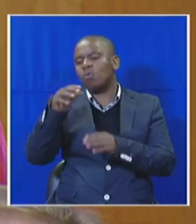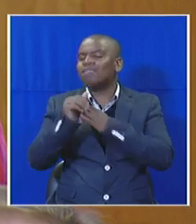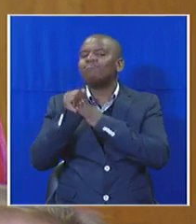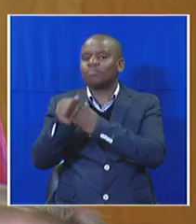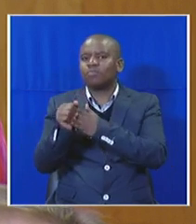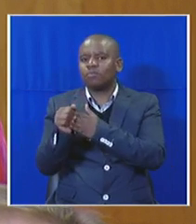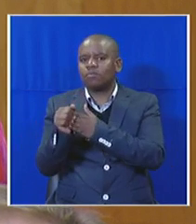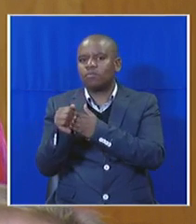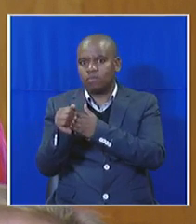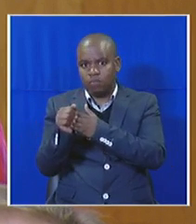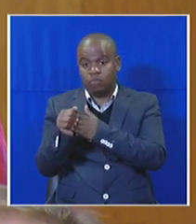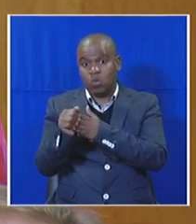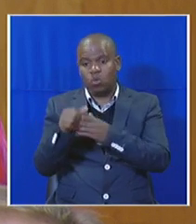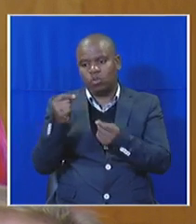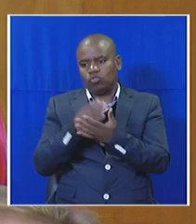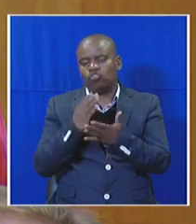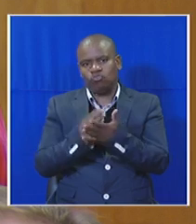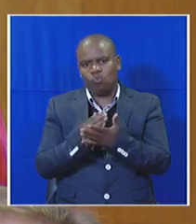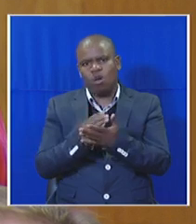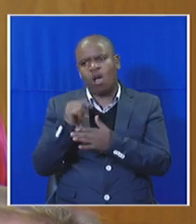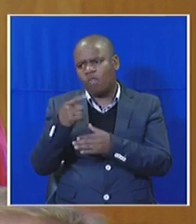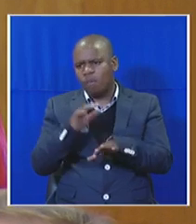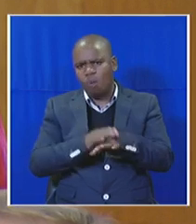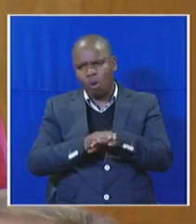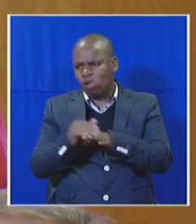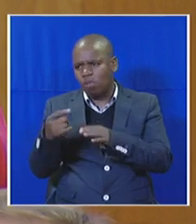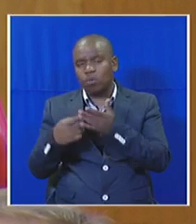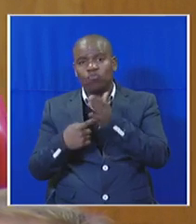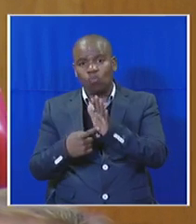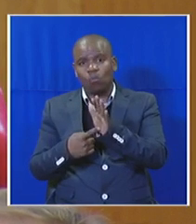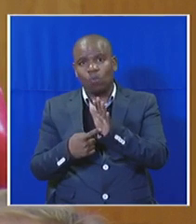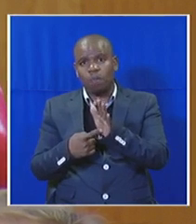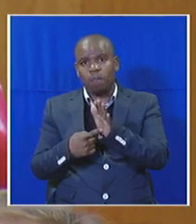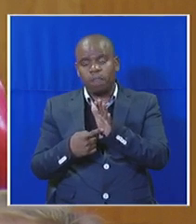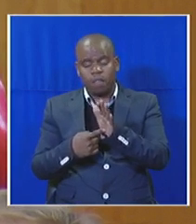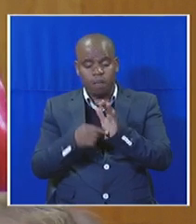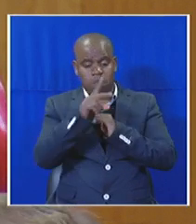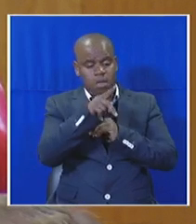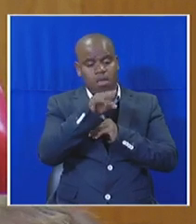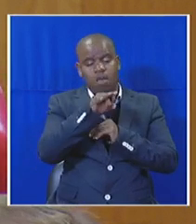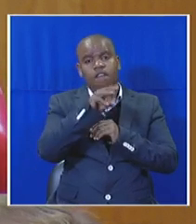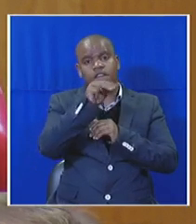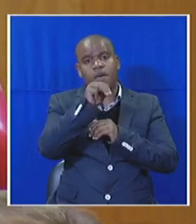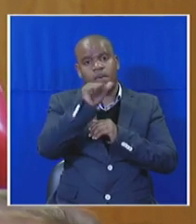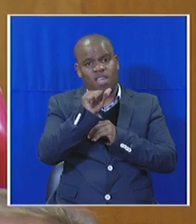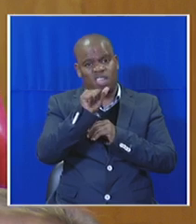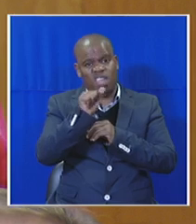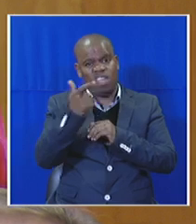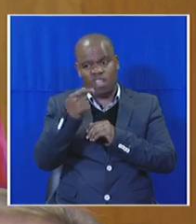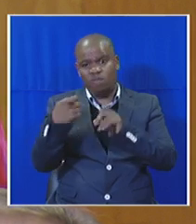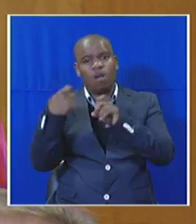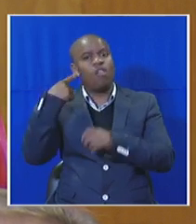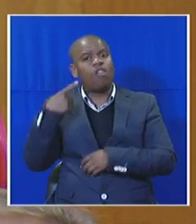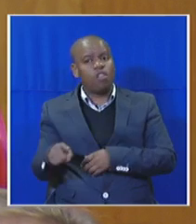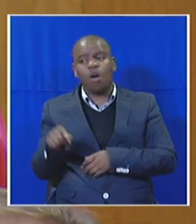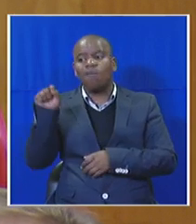one JSE-listed company was chosen above others without the benefit of complying with the PFMA is anyone's guess. It caused an uproar